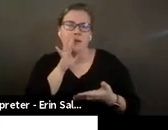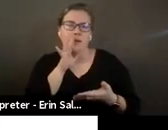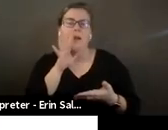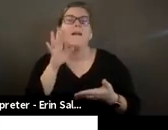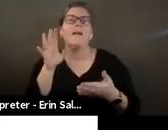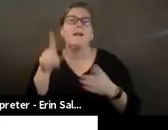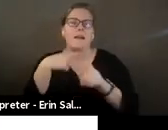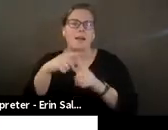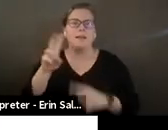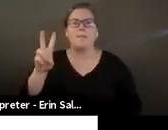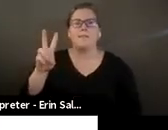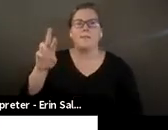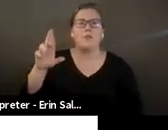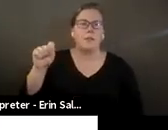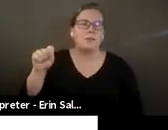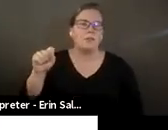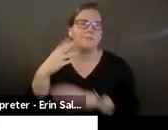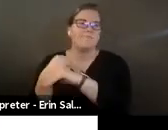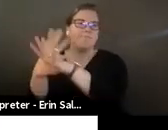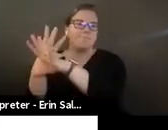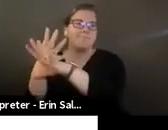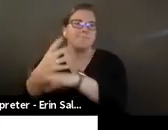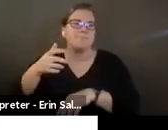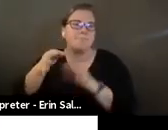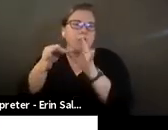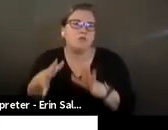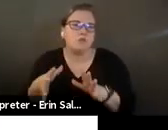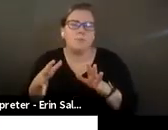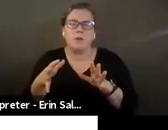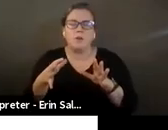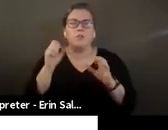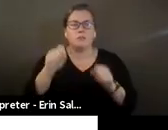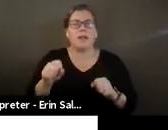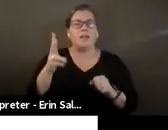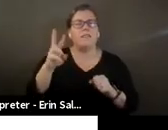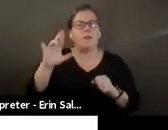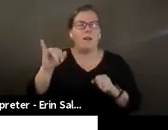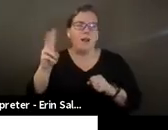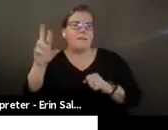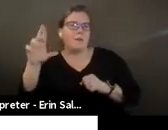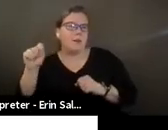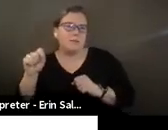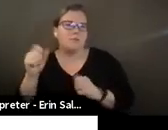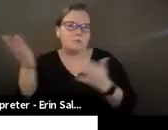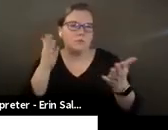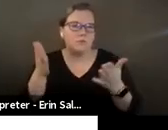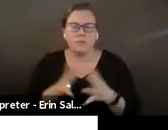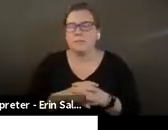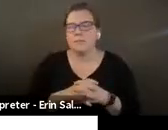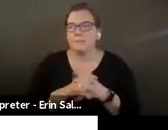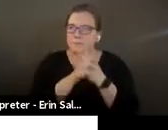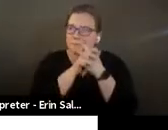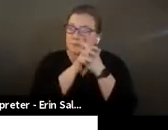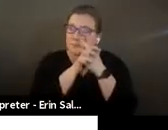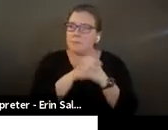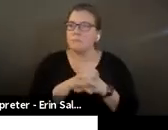video relay purposes. If one does use sign language, they can get an iPad for that. Applicants are